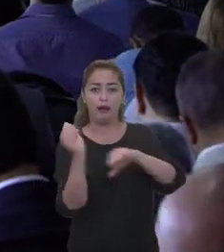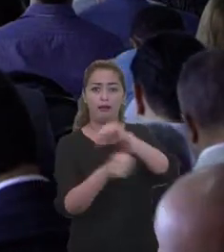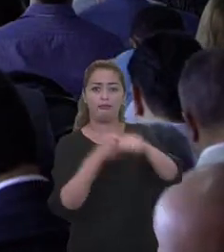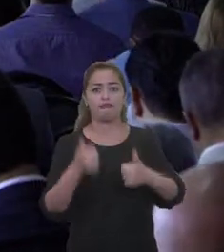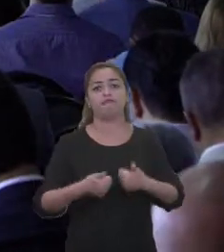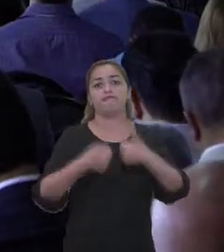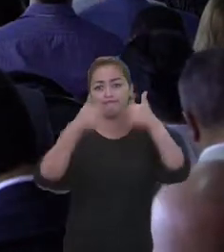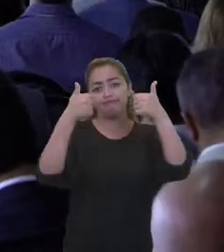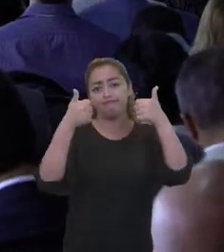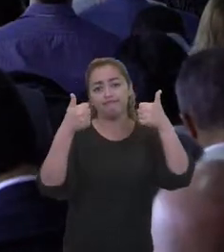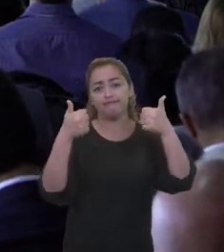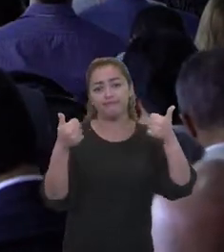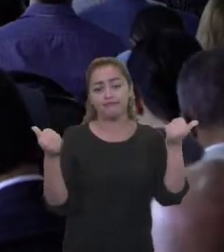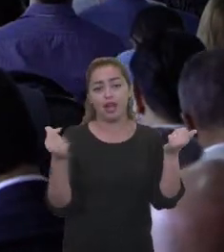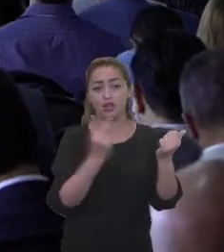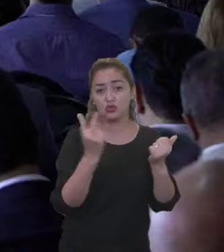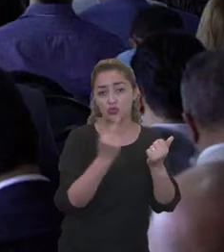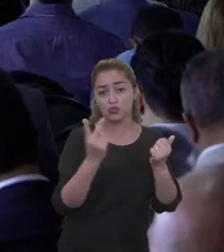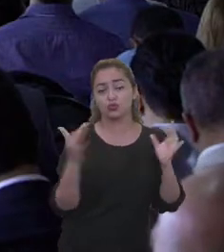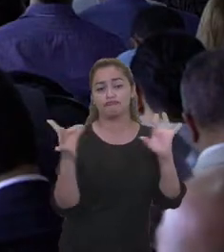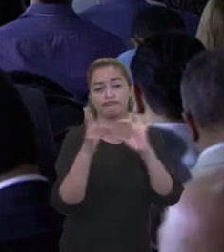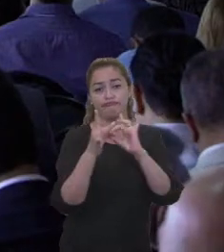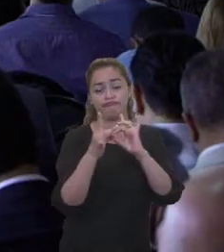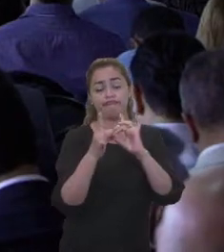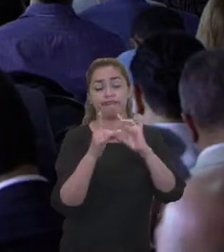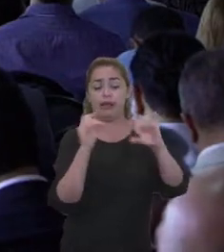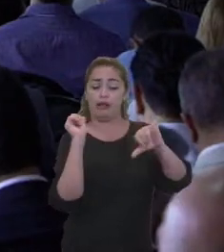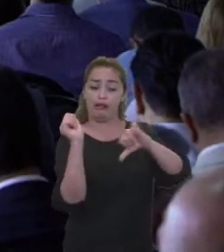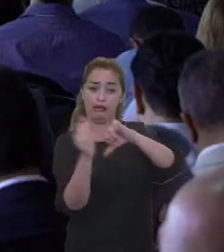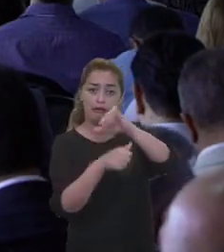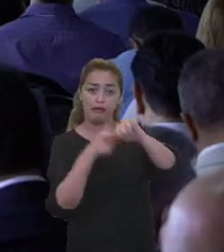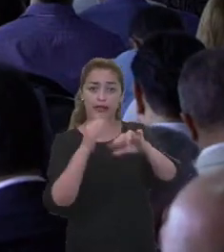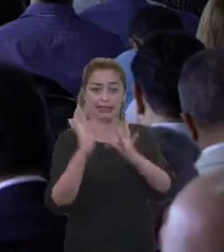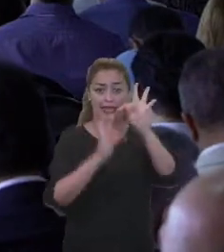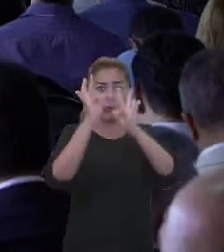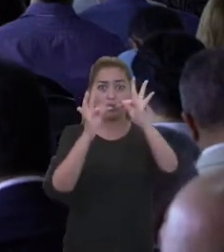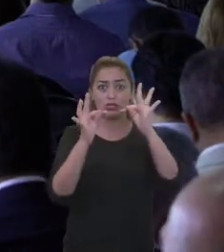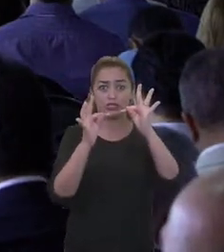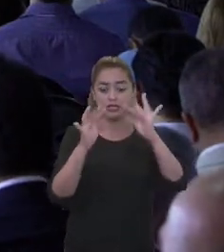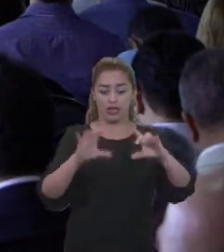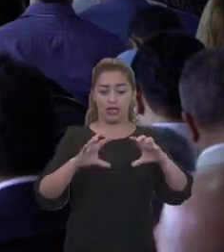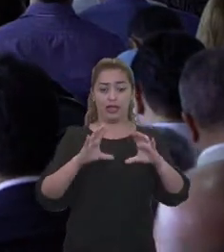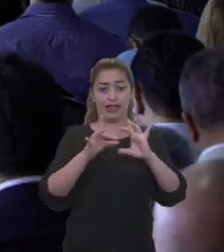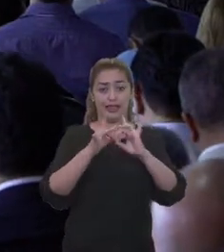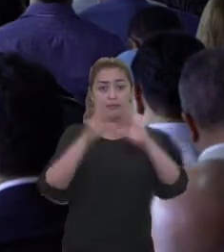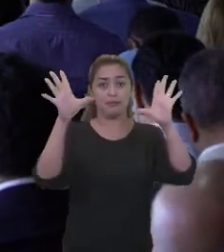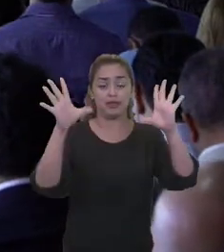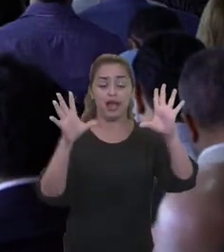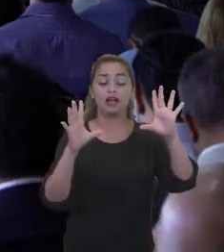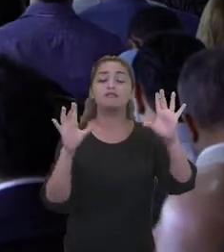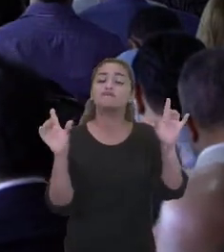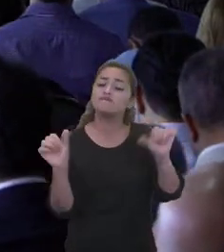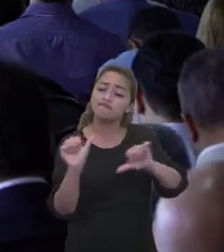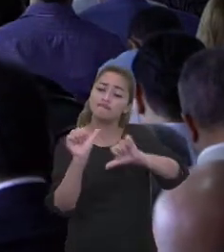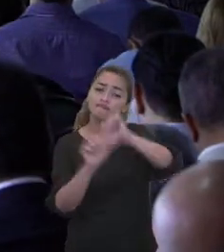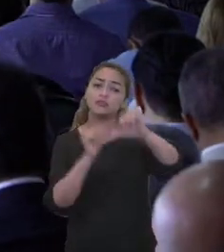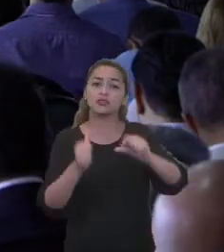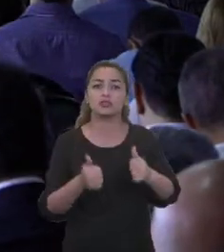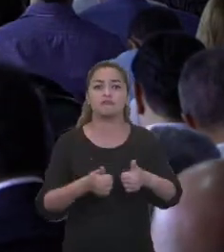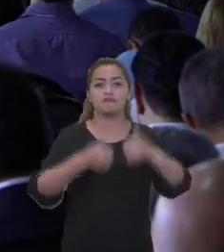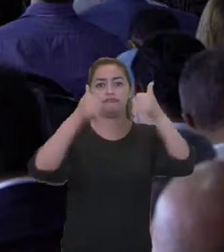that transform in the end of the day. So this technology into freedom is what we do every